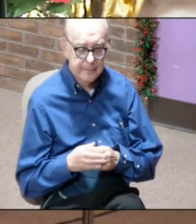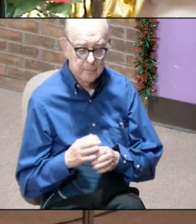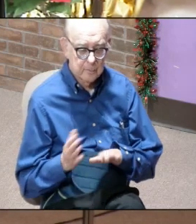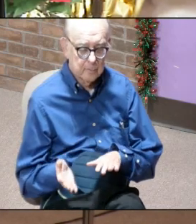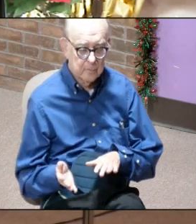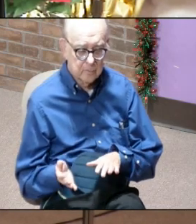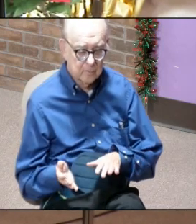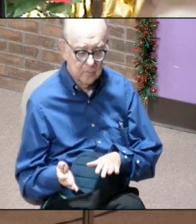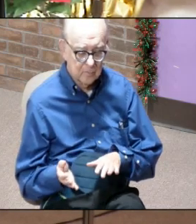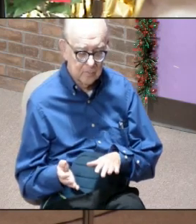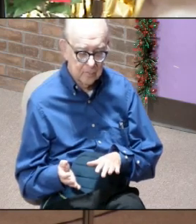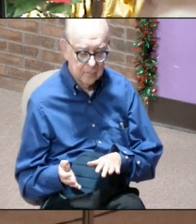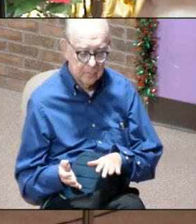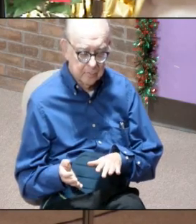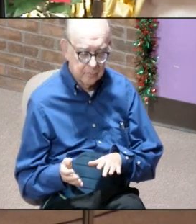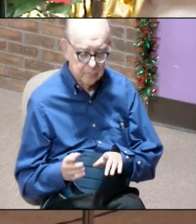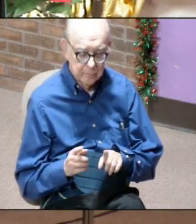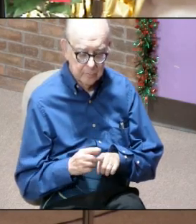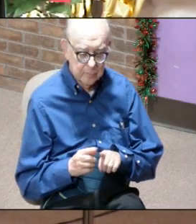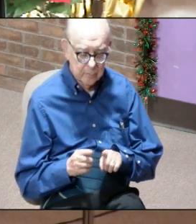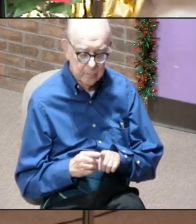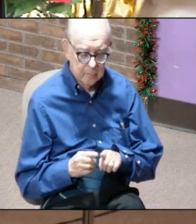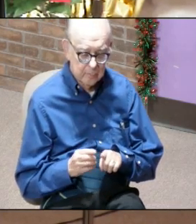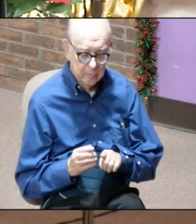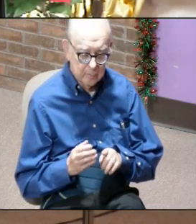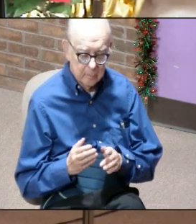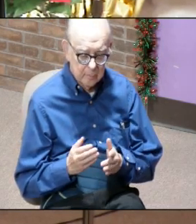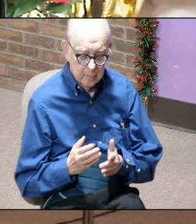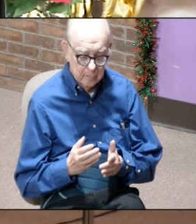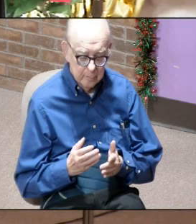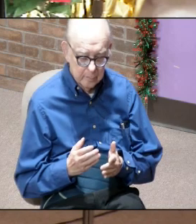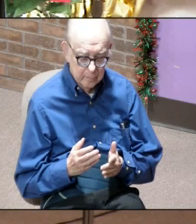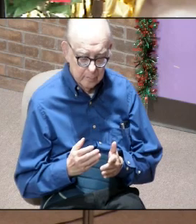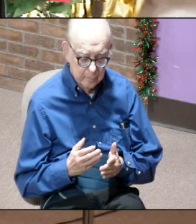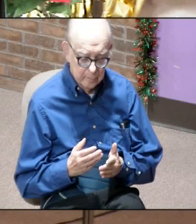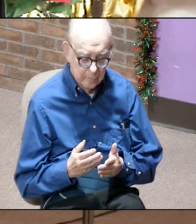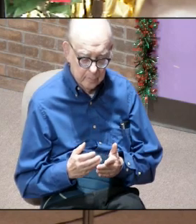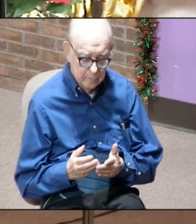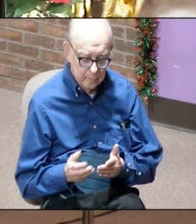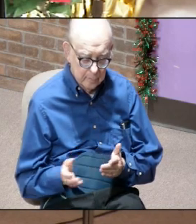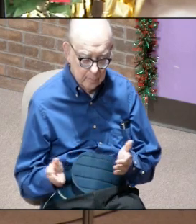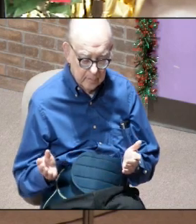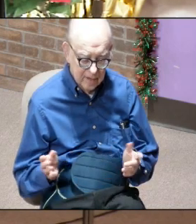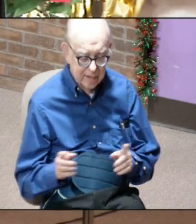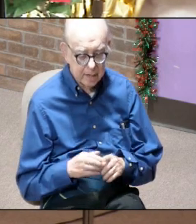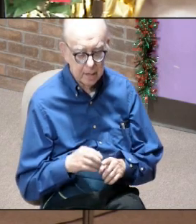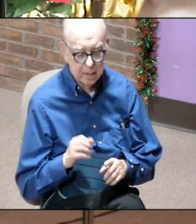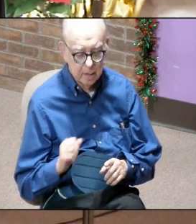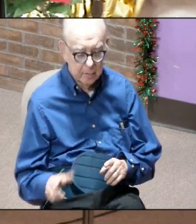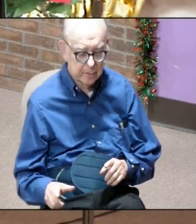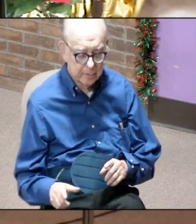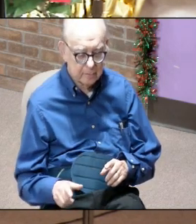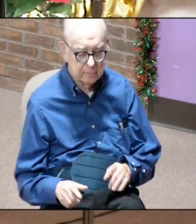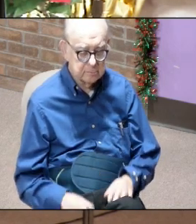death was like a thing. They used the word Hades, okay?